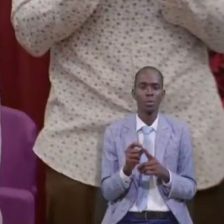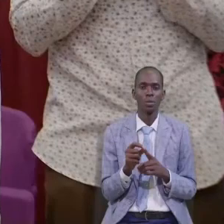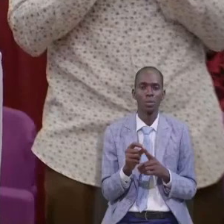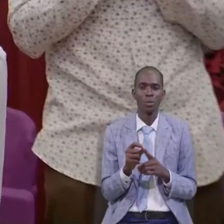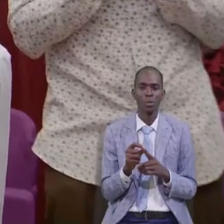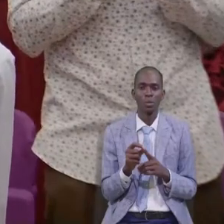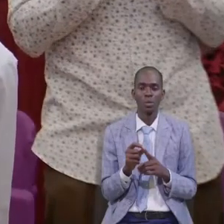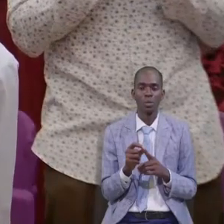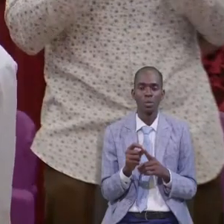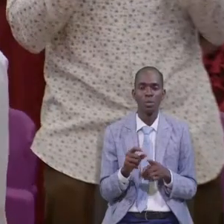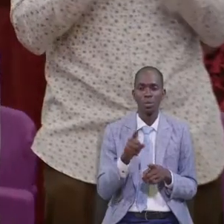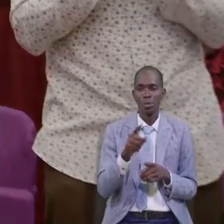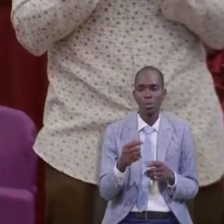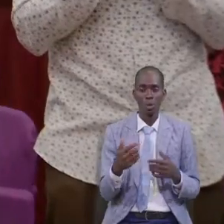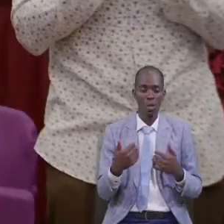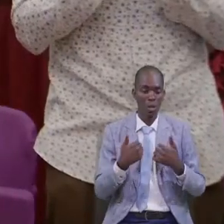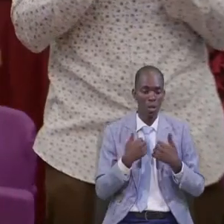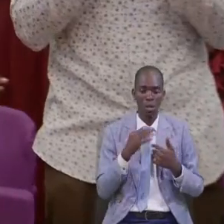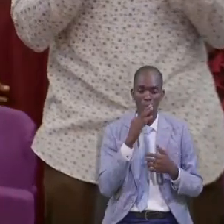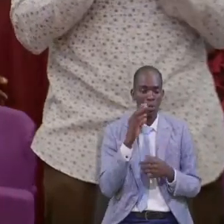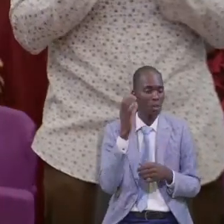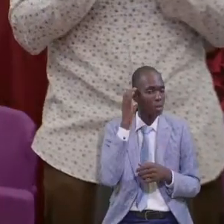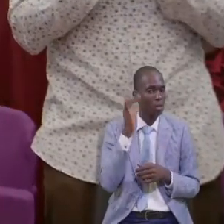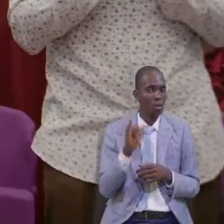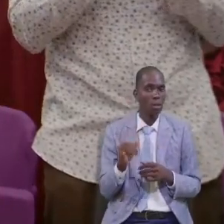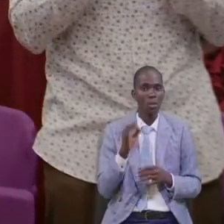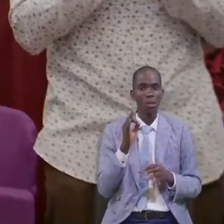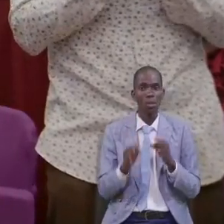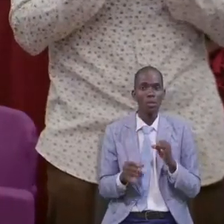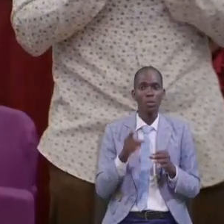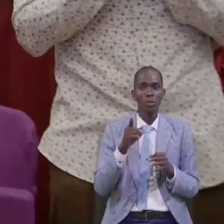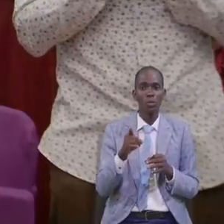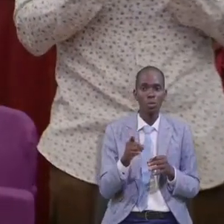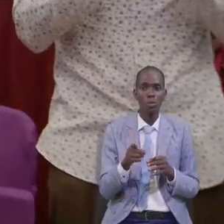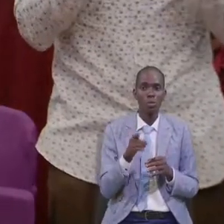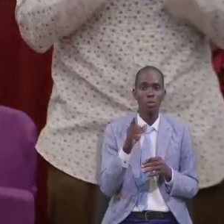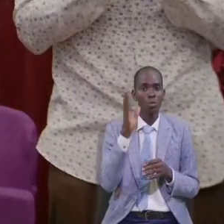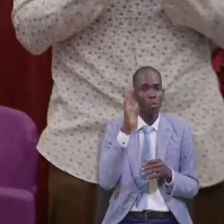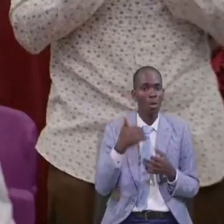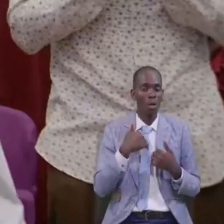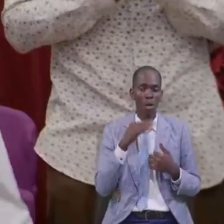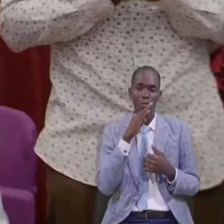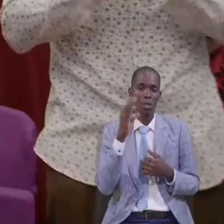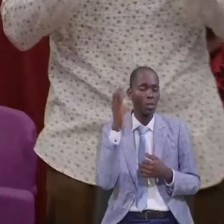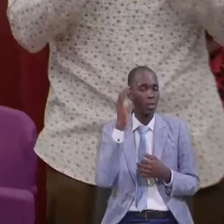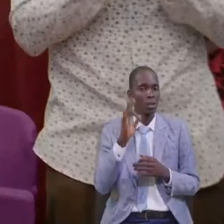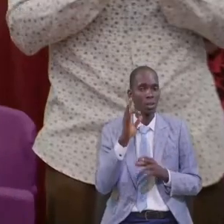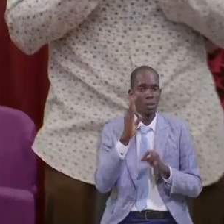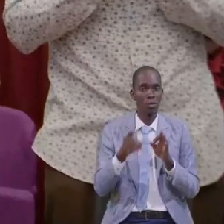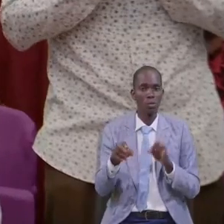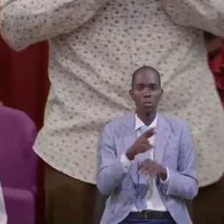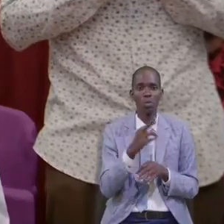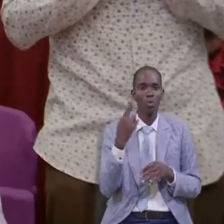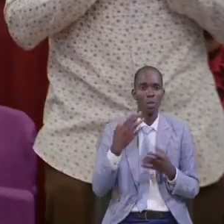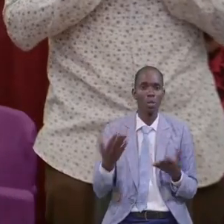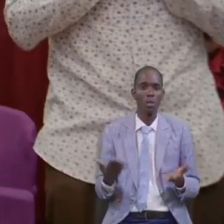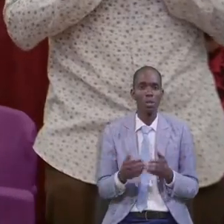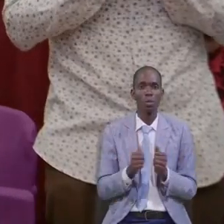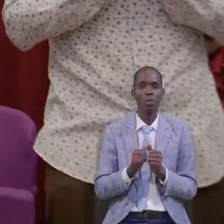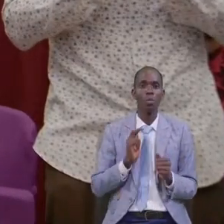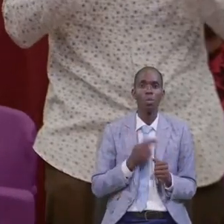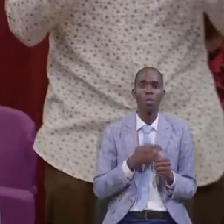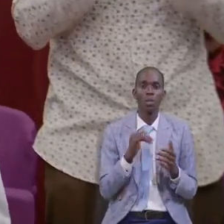you would have been hearing if you were here at home with us, that same